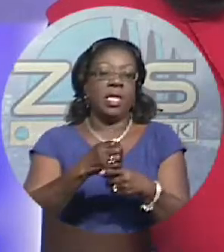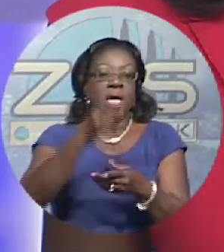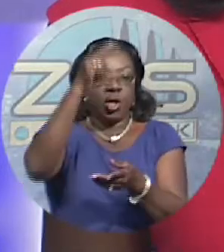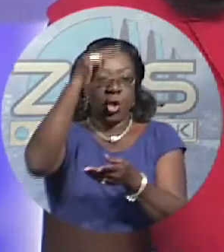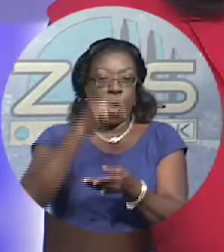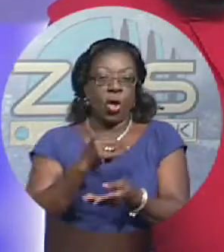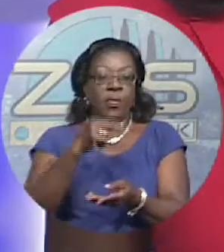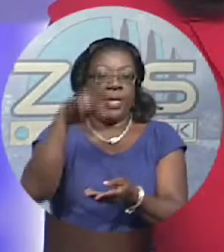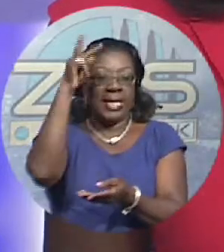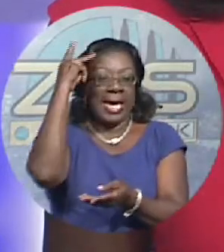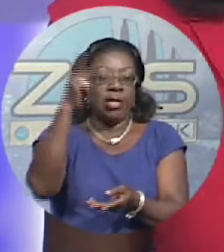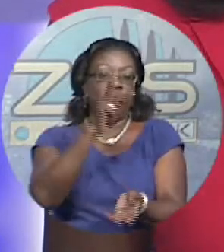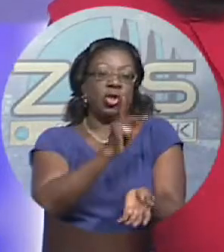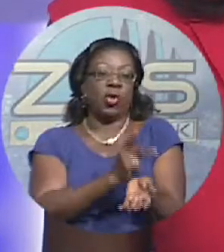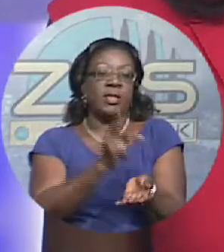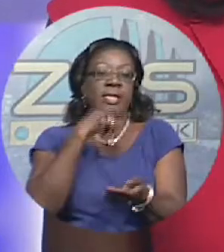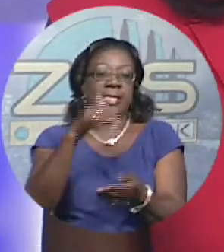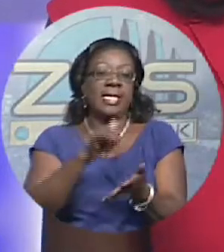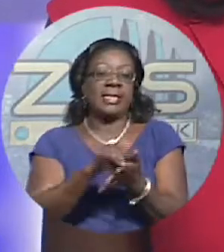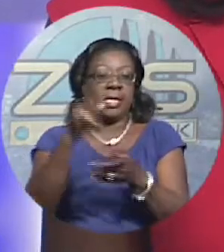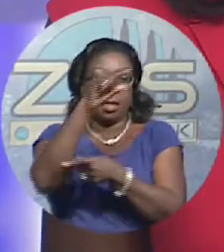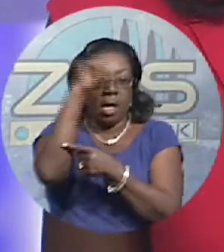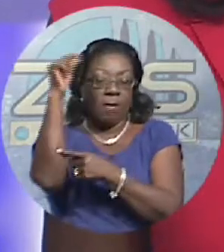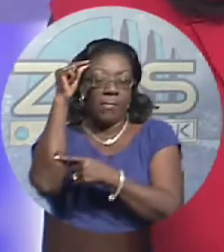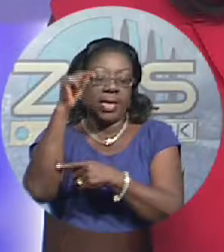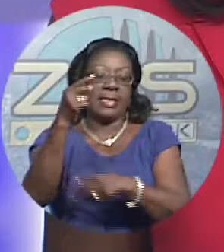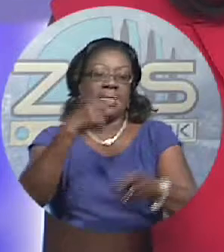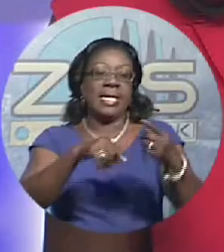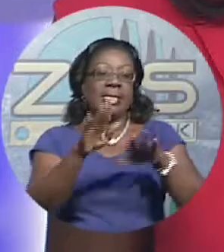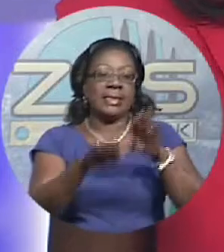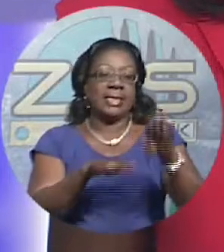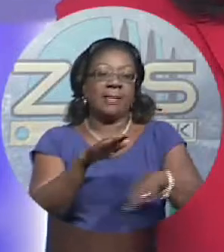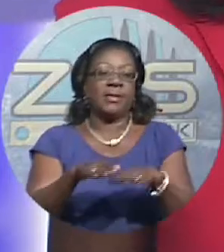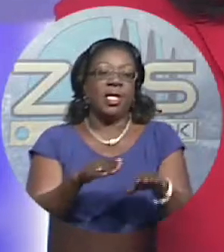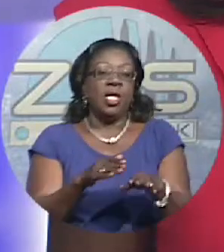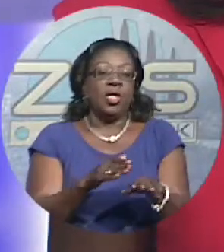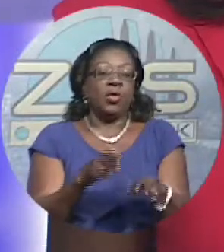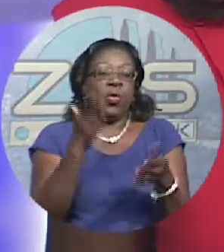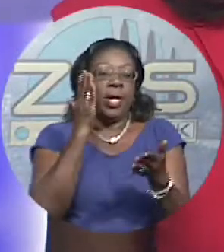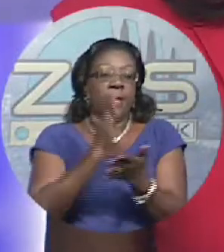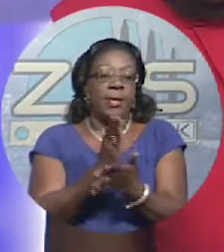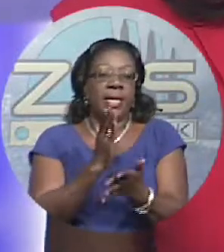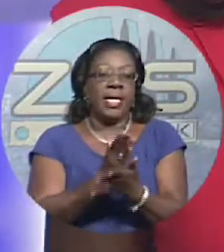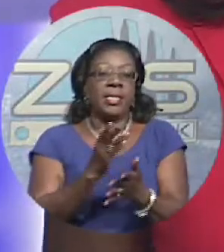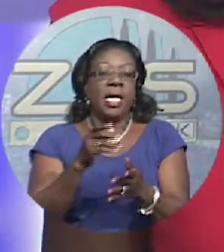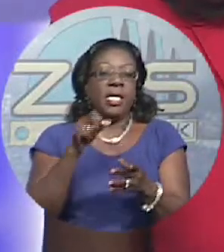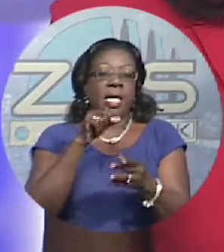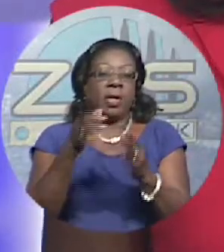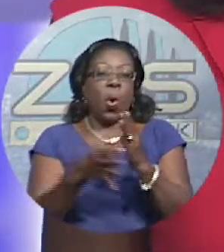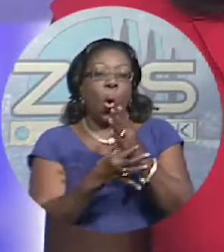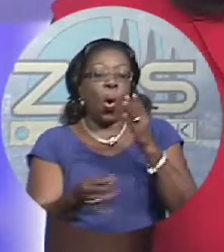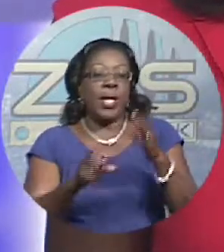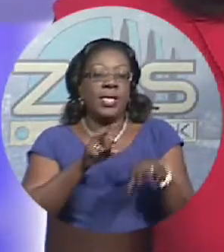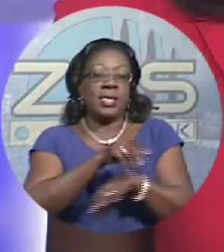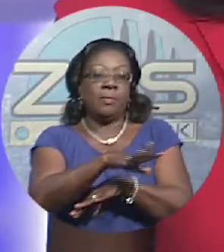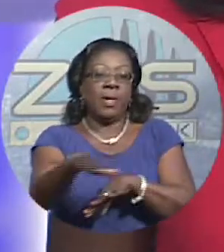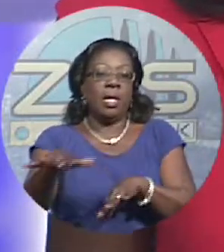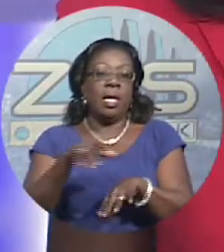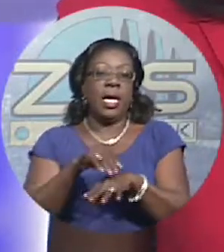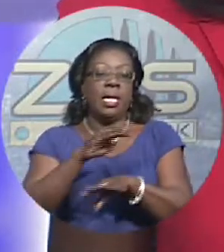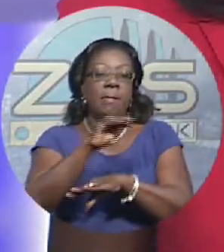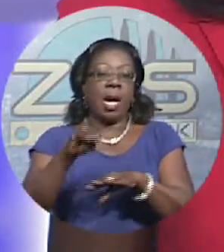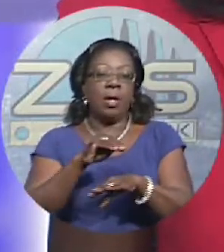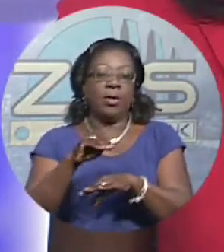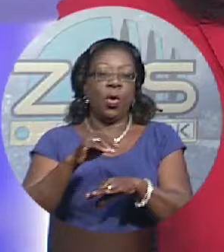Dorset, says the government has taken steps to mitigate the impact of that oil spill on residents in the Marathon community. In fact, he